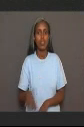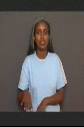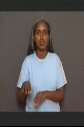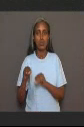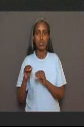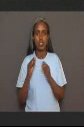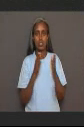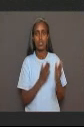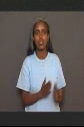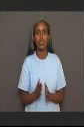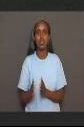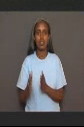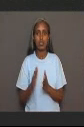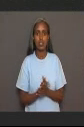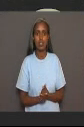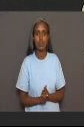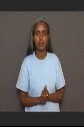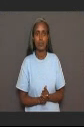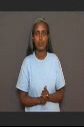Students, let's get ready.